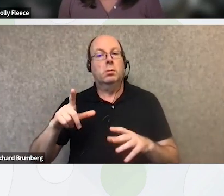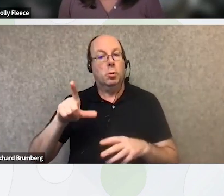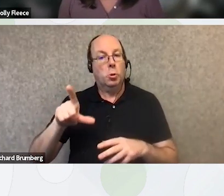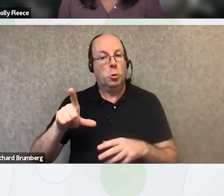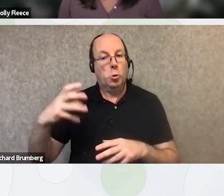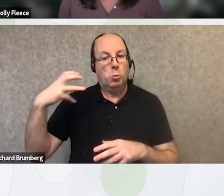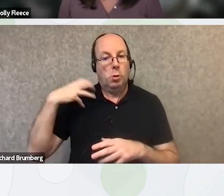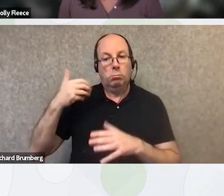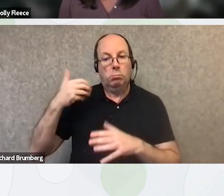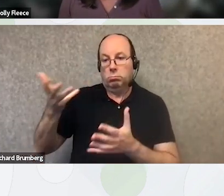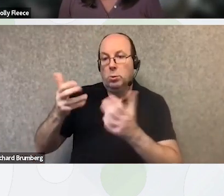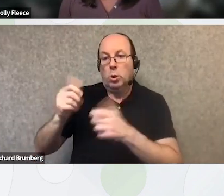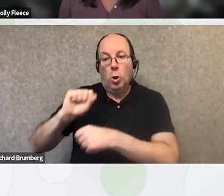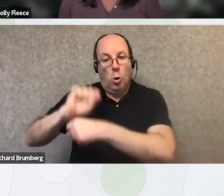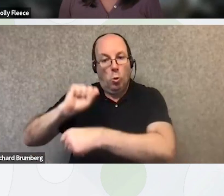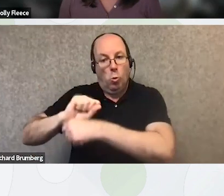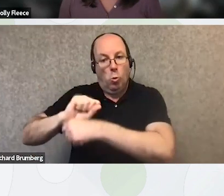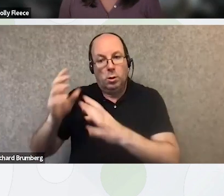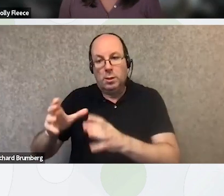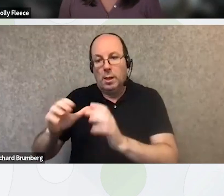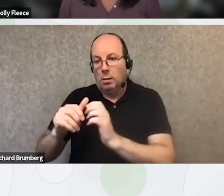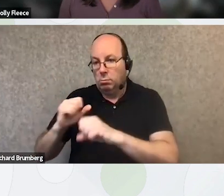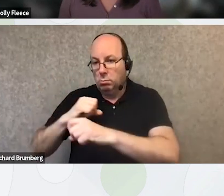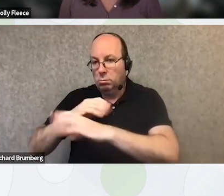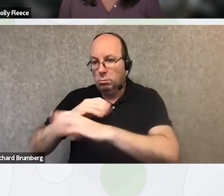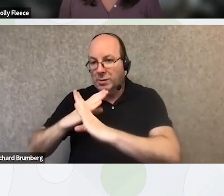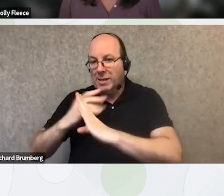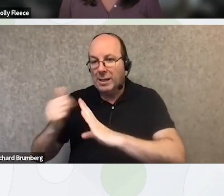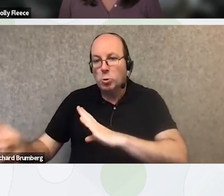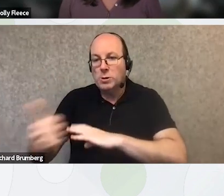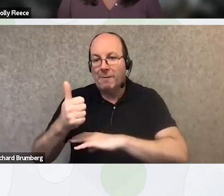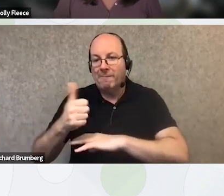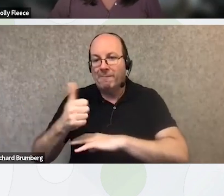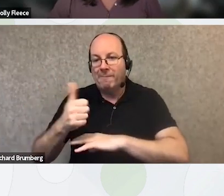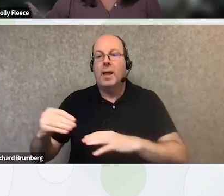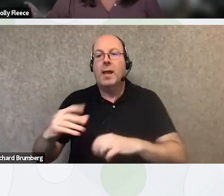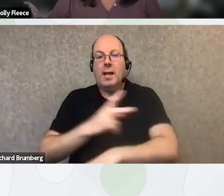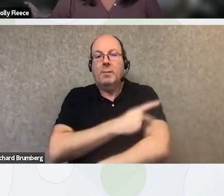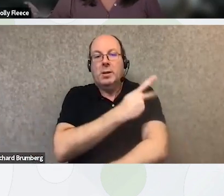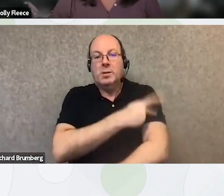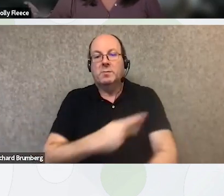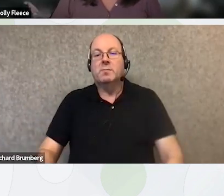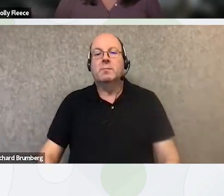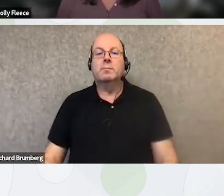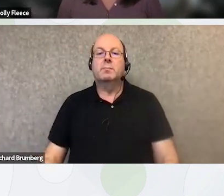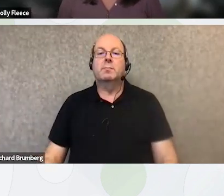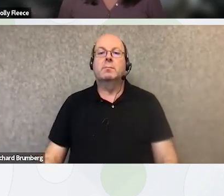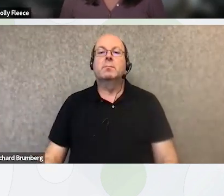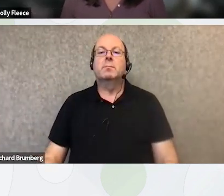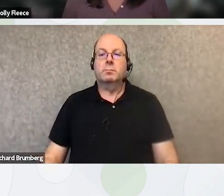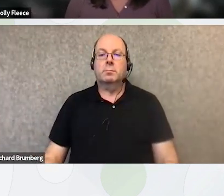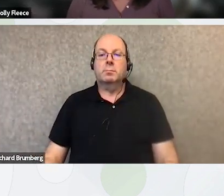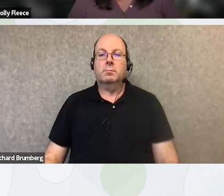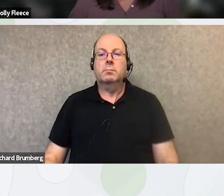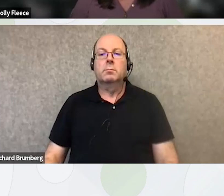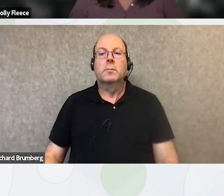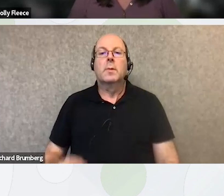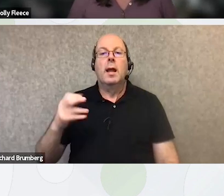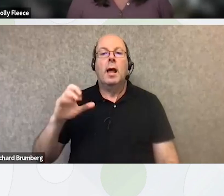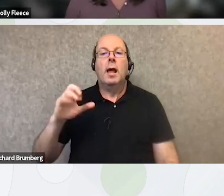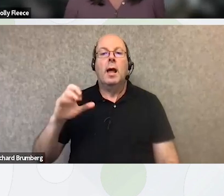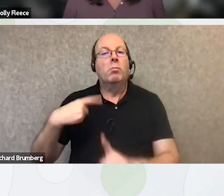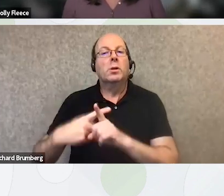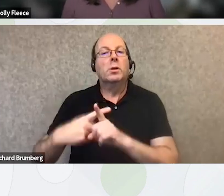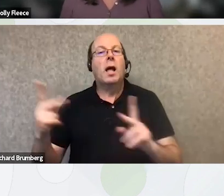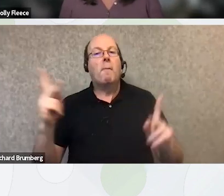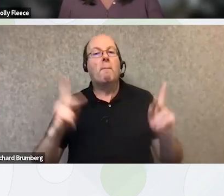to protect themselves and their patients with the COVID vaccine. Thinking not only about healthcare personnel, but also residents within